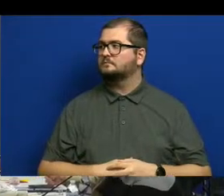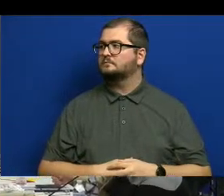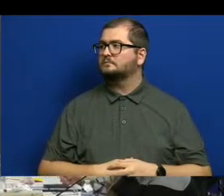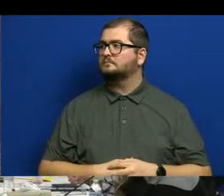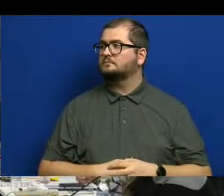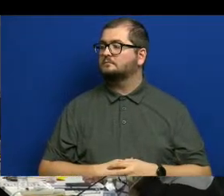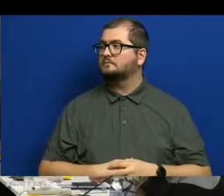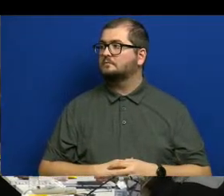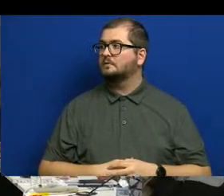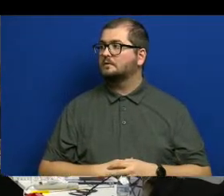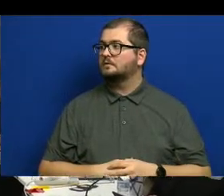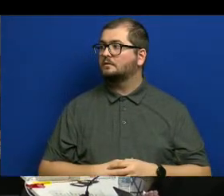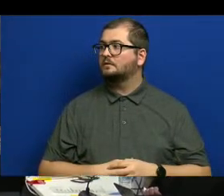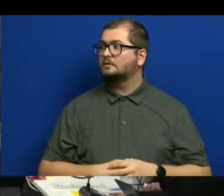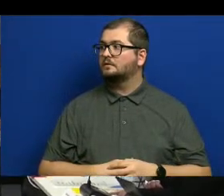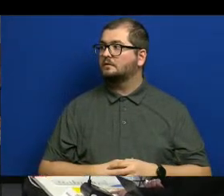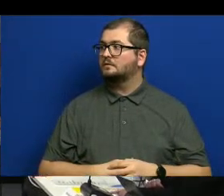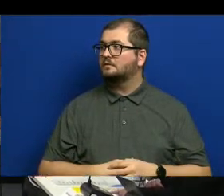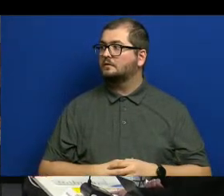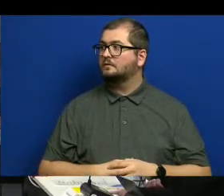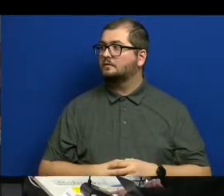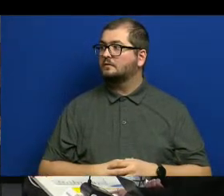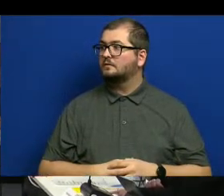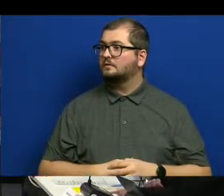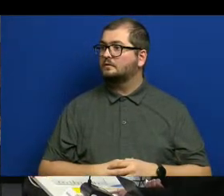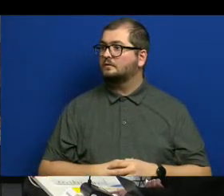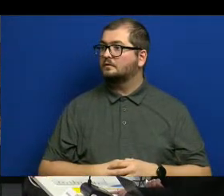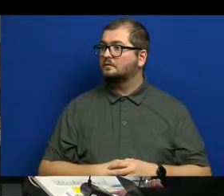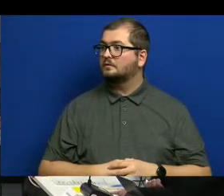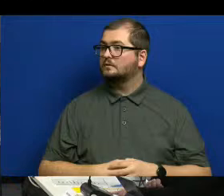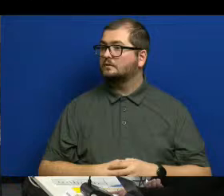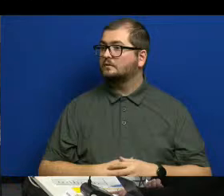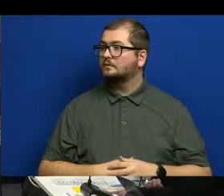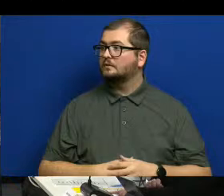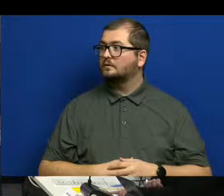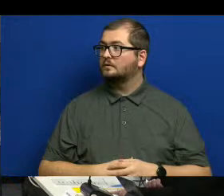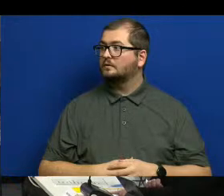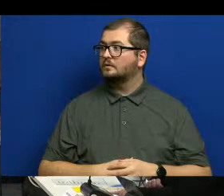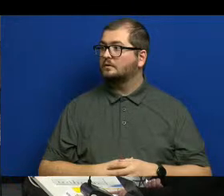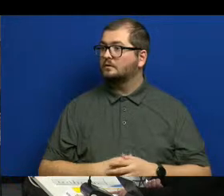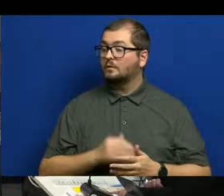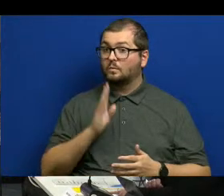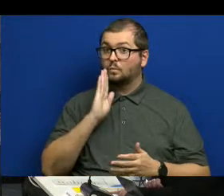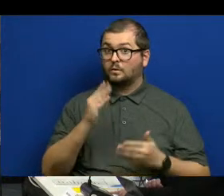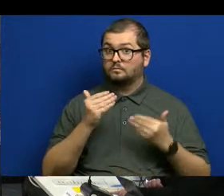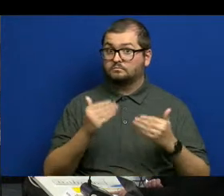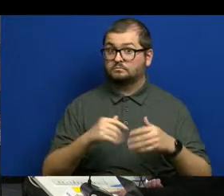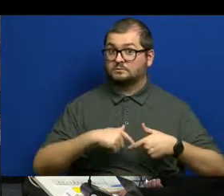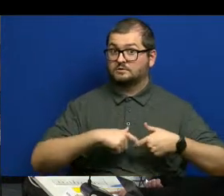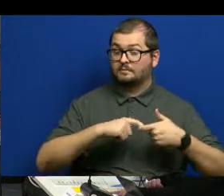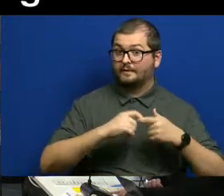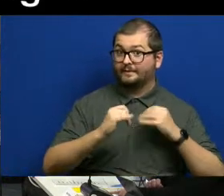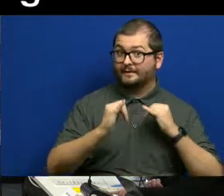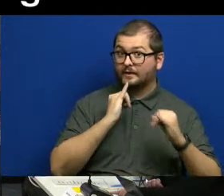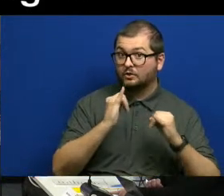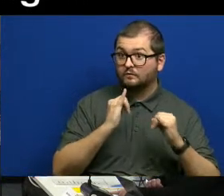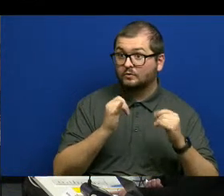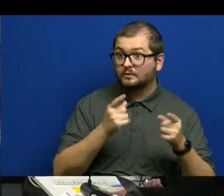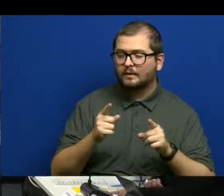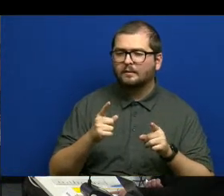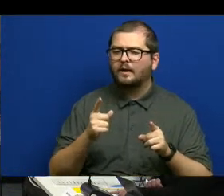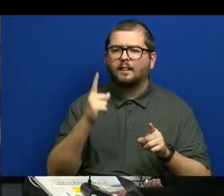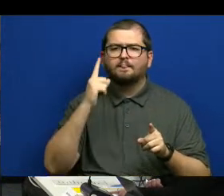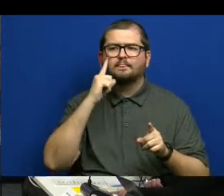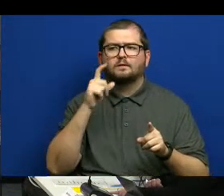And this is Commissioner Herron. I'm wondering, we have an interview. Are we going to suspend those interviews that are happening? I think we need to